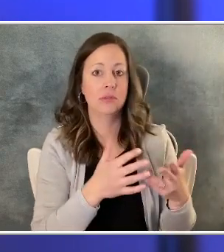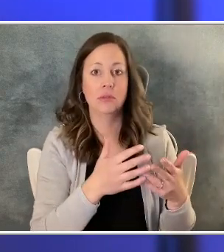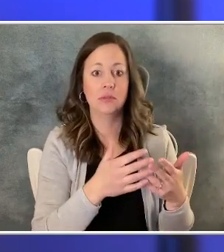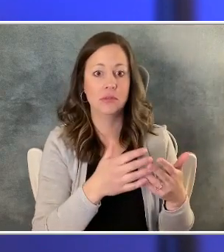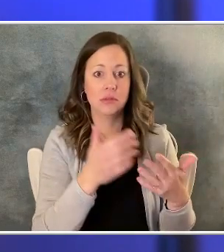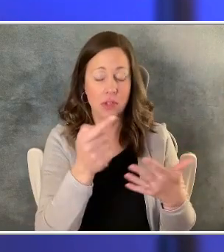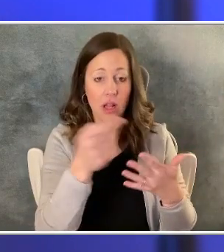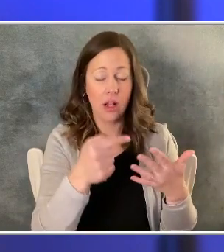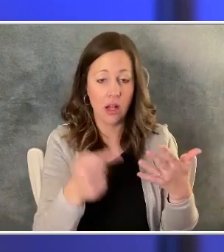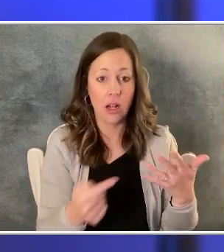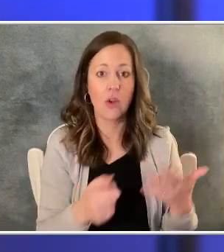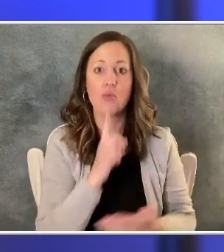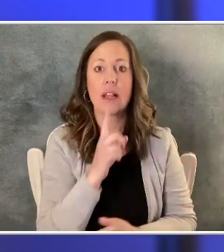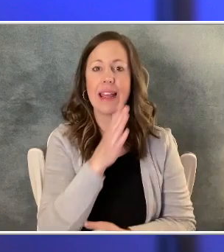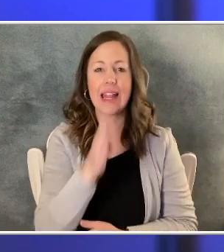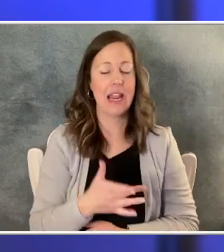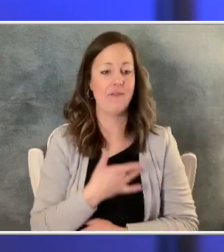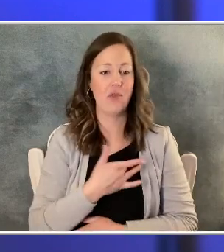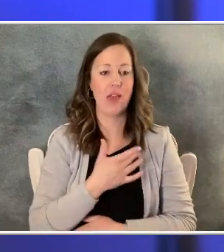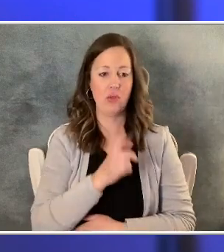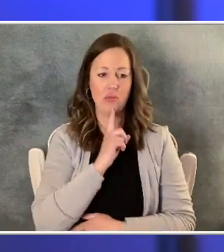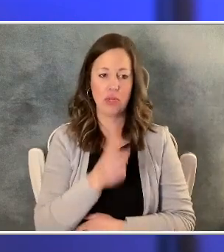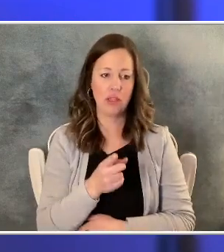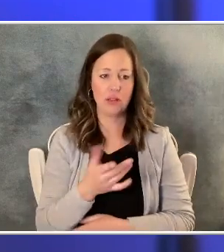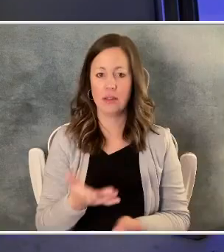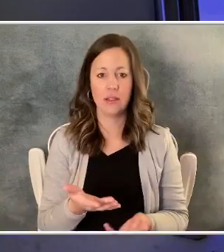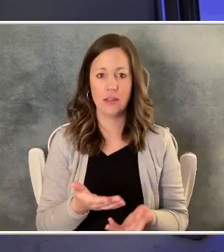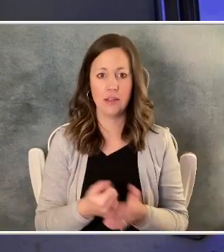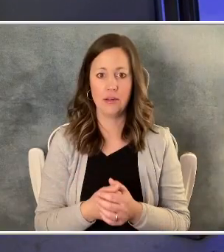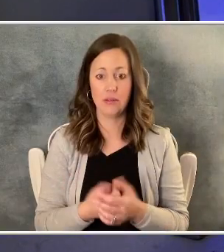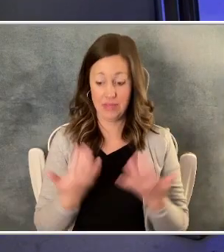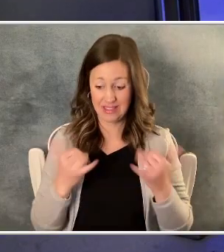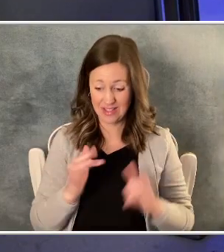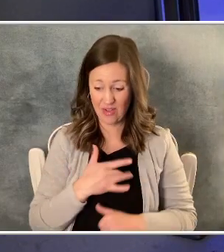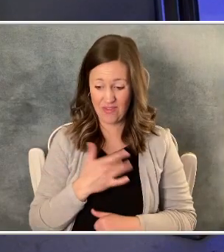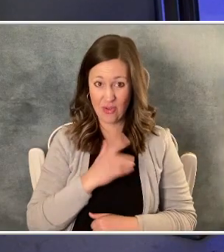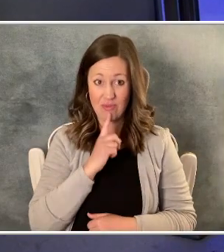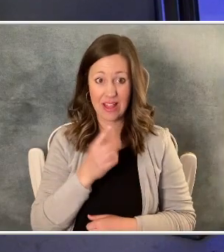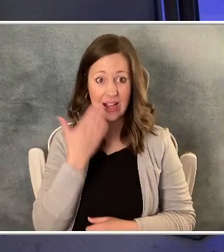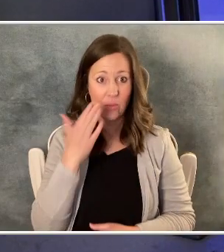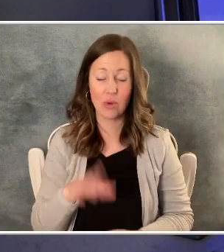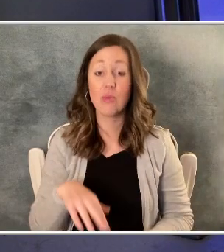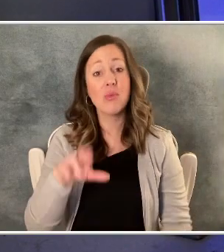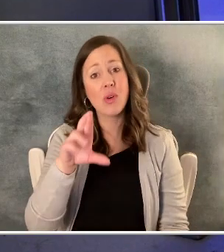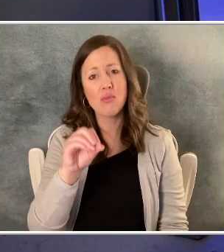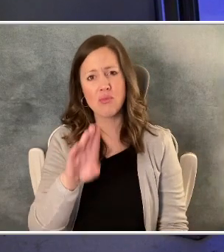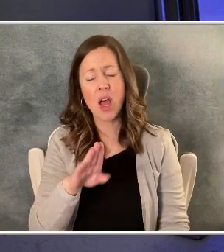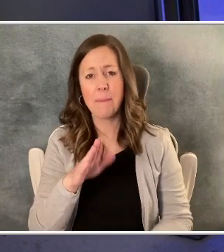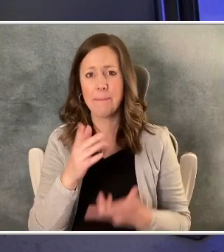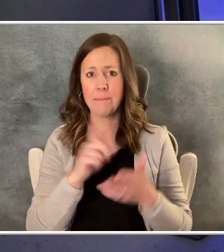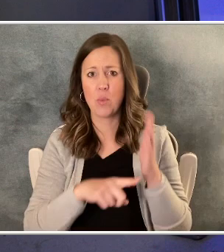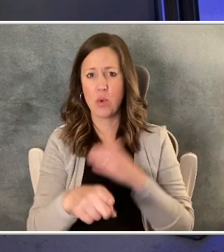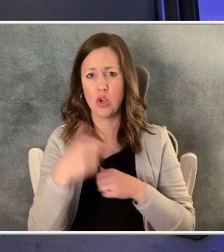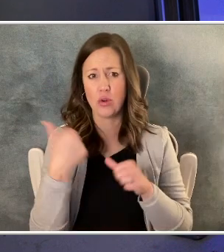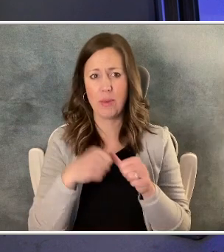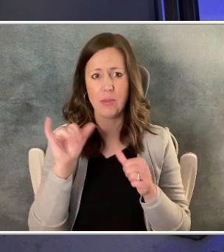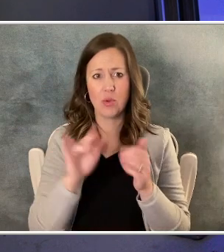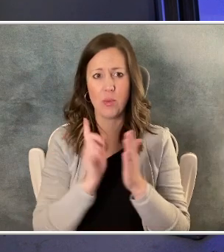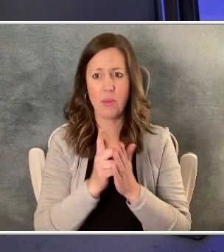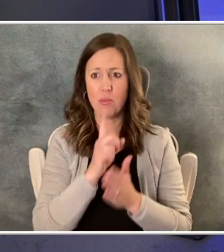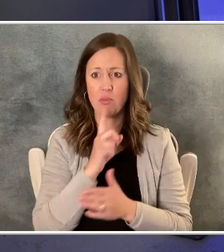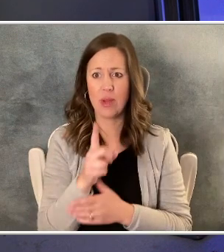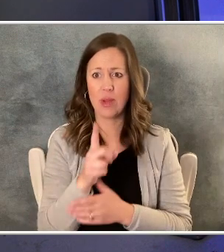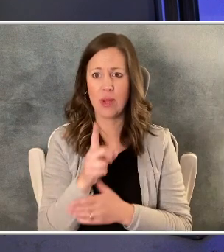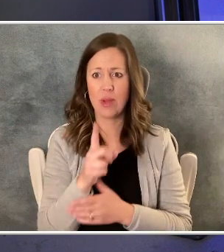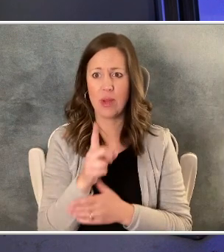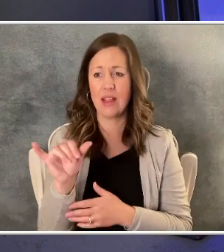never felt real. And I don't know that it still does to this day. Rob, yeah, what do you remember in those moments? I mean, just kind of this whirlwind. Was it kind